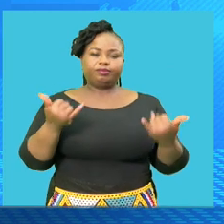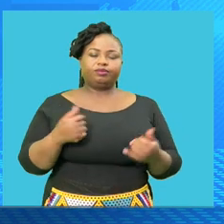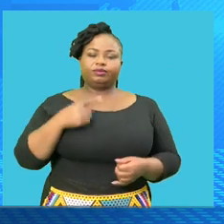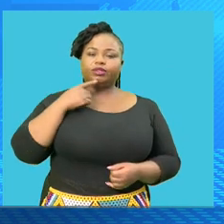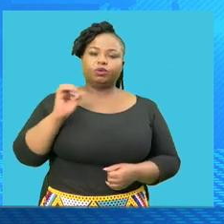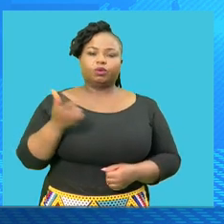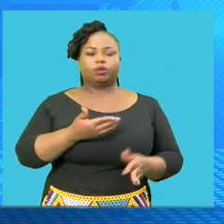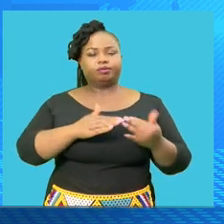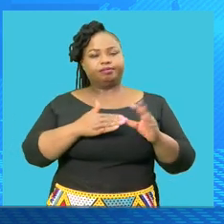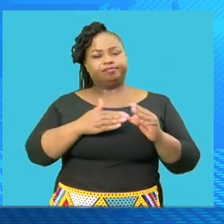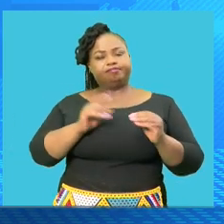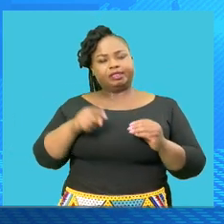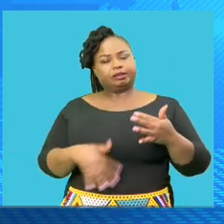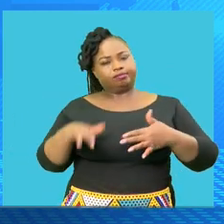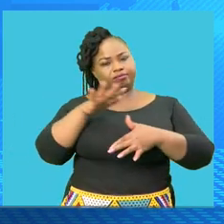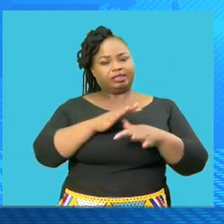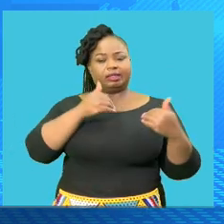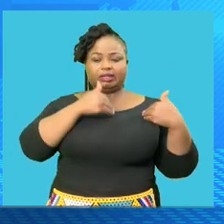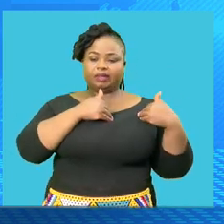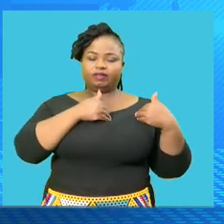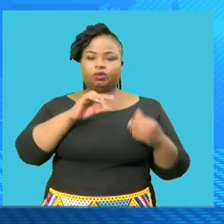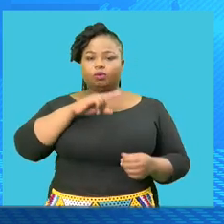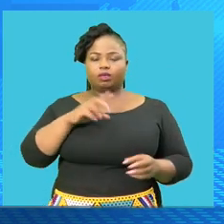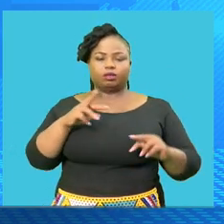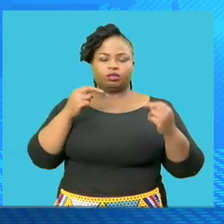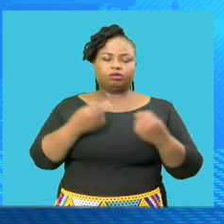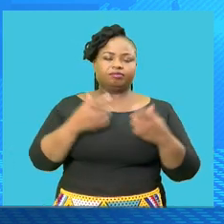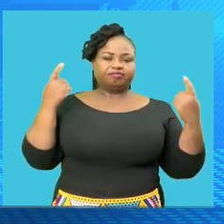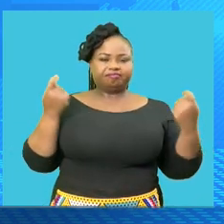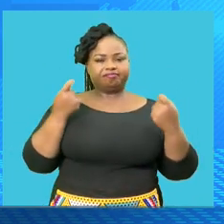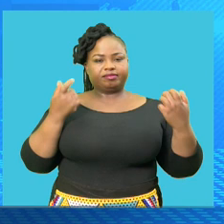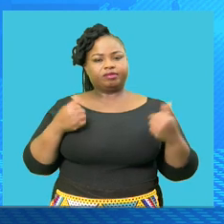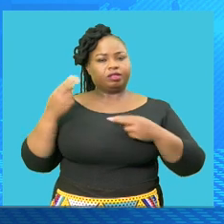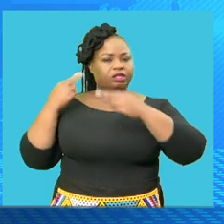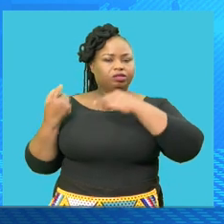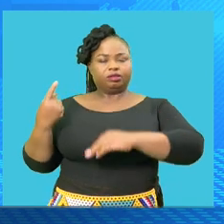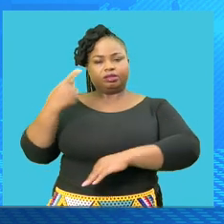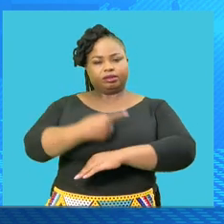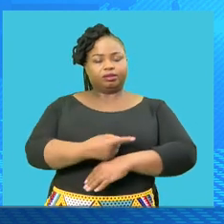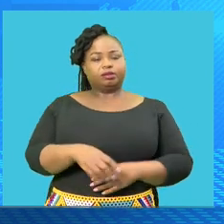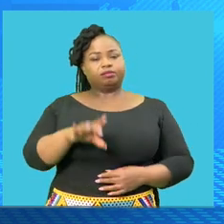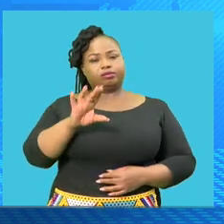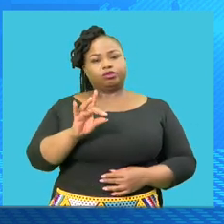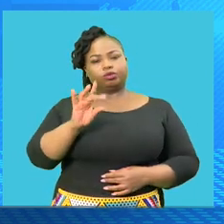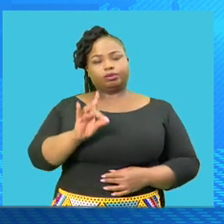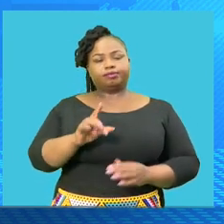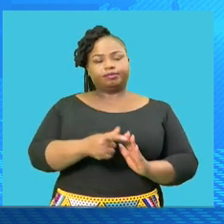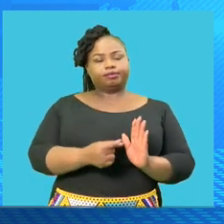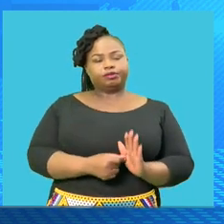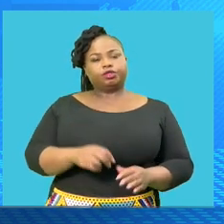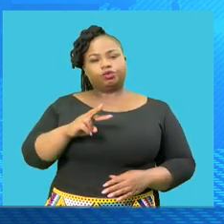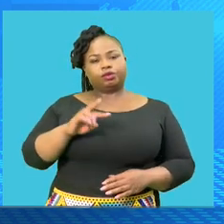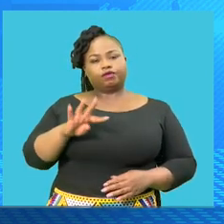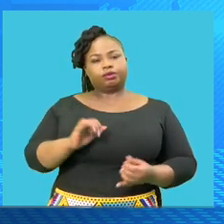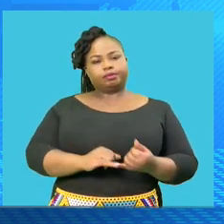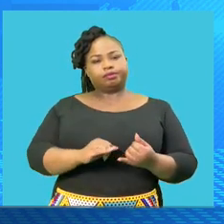citizens to prioritize safety as the nation will be celebrating heritage day on tuesday the 24th of